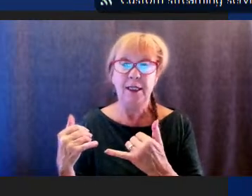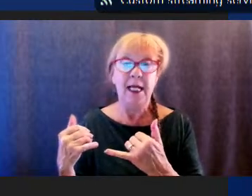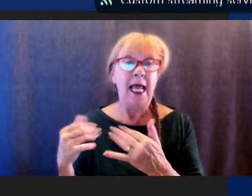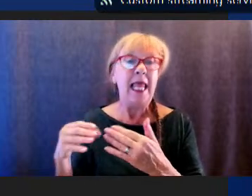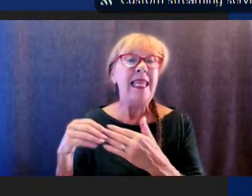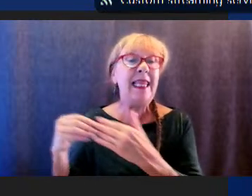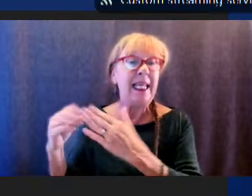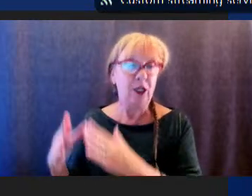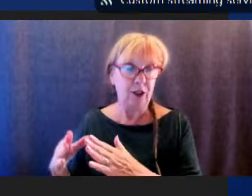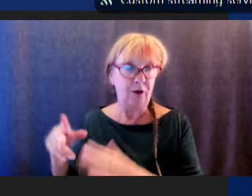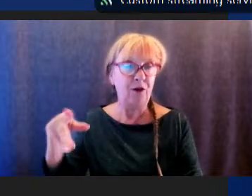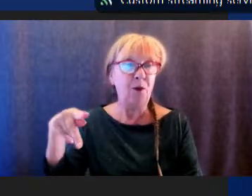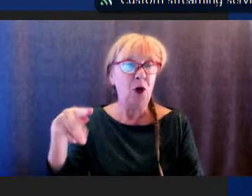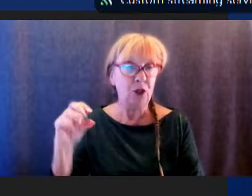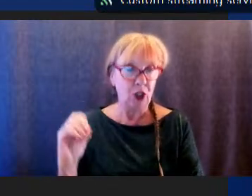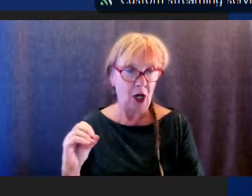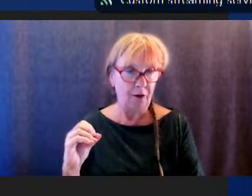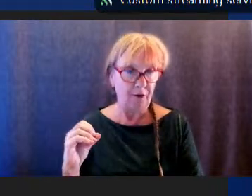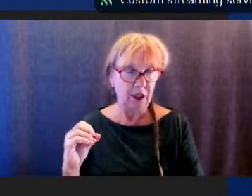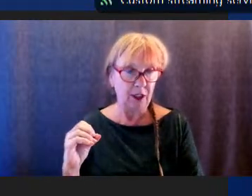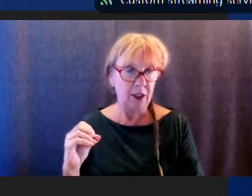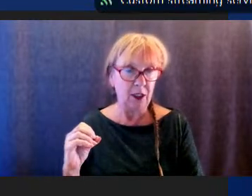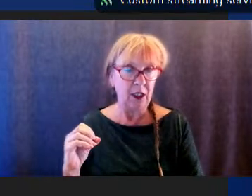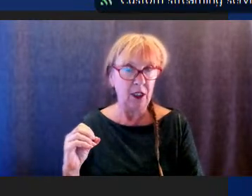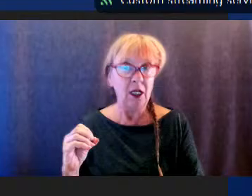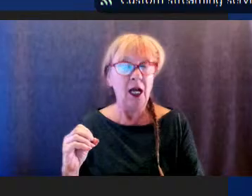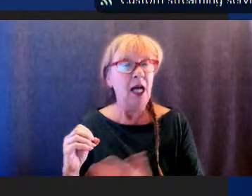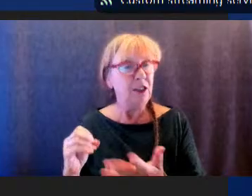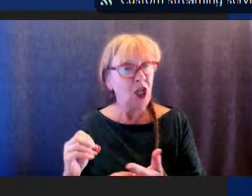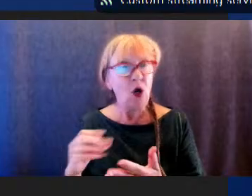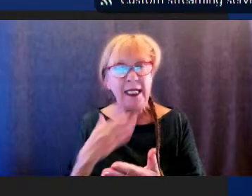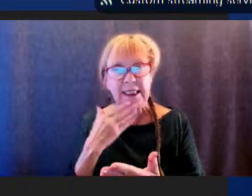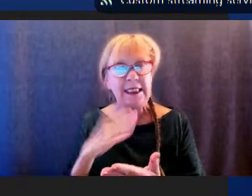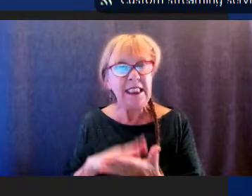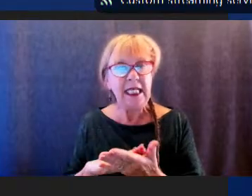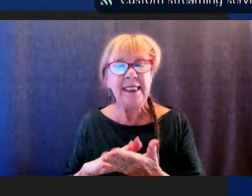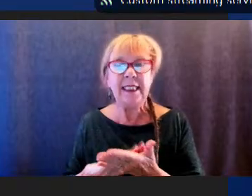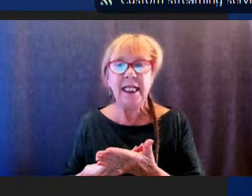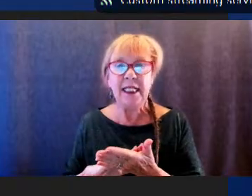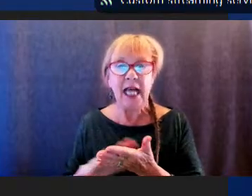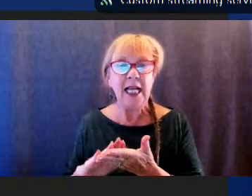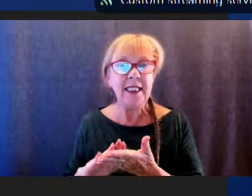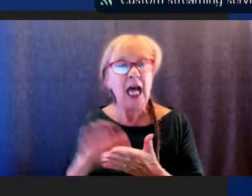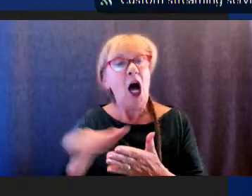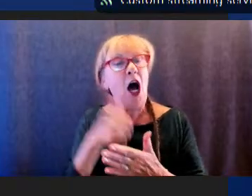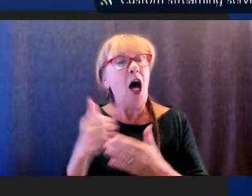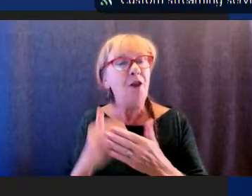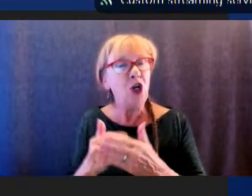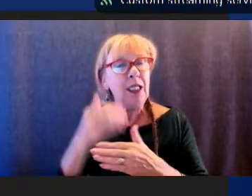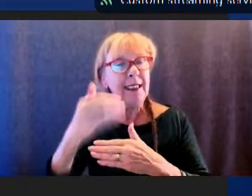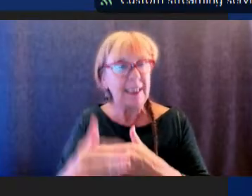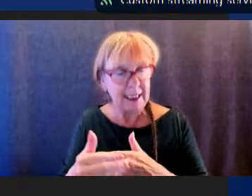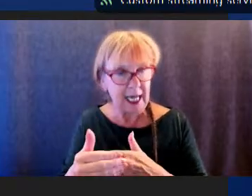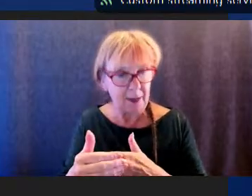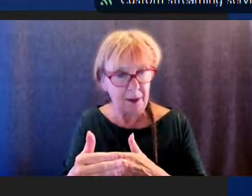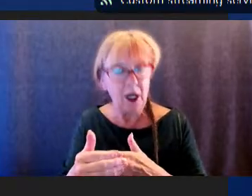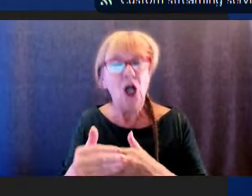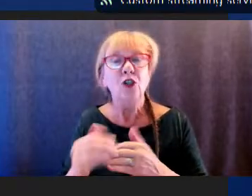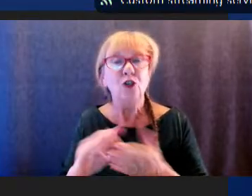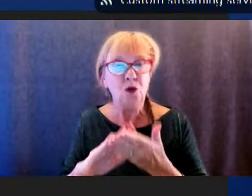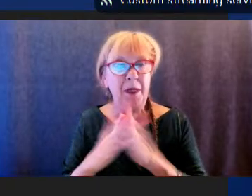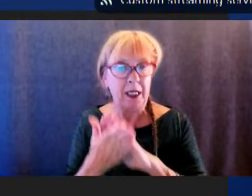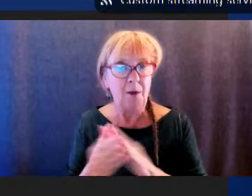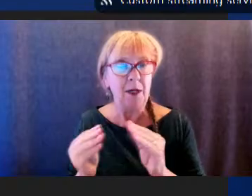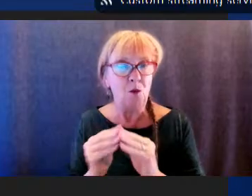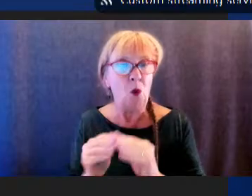than just this in the returning of the Postal Service. It's another step toward cultivating a sense of normal.